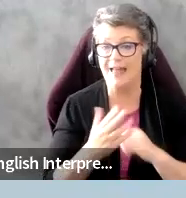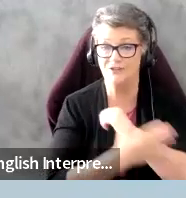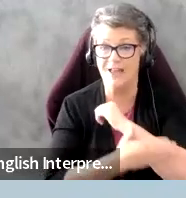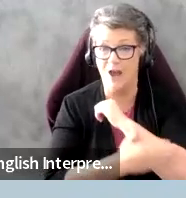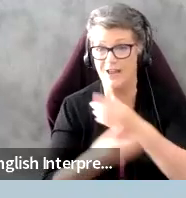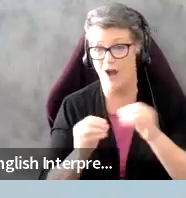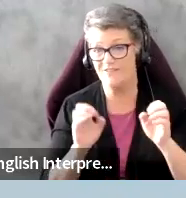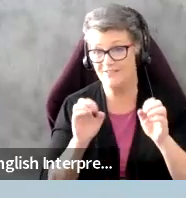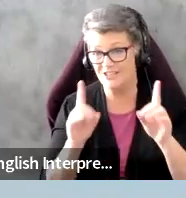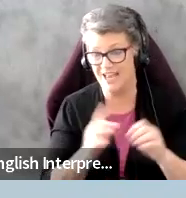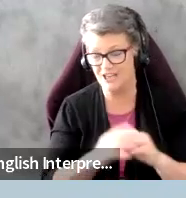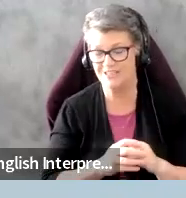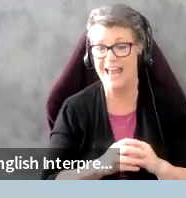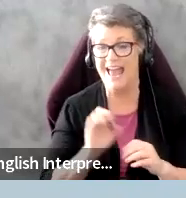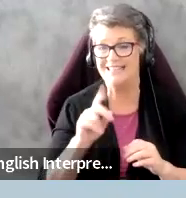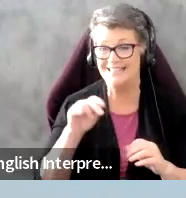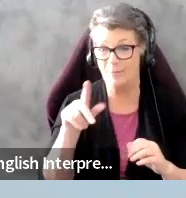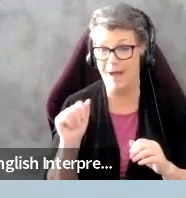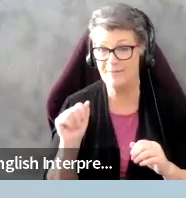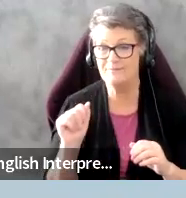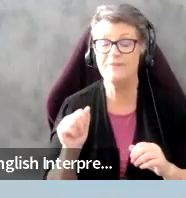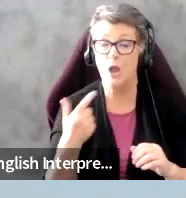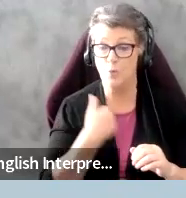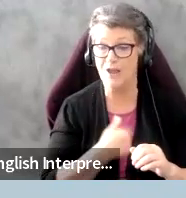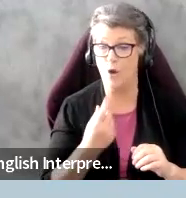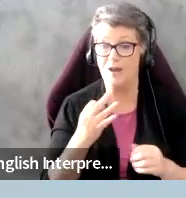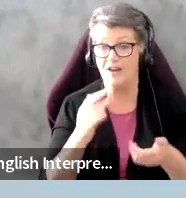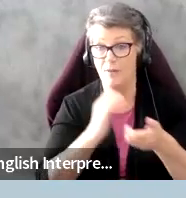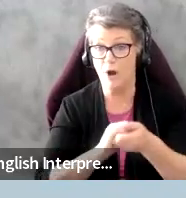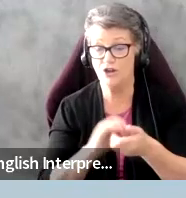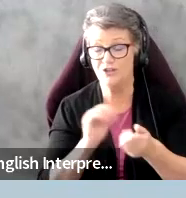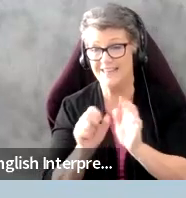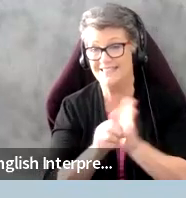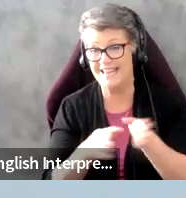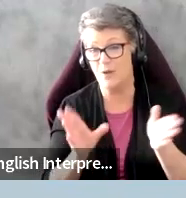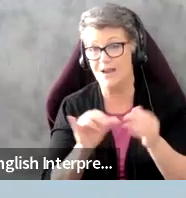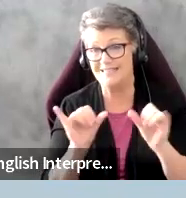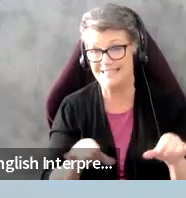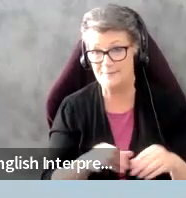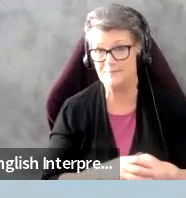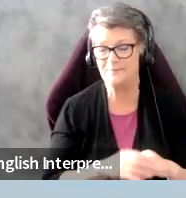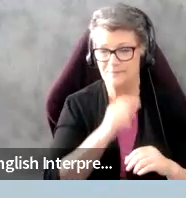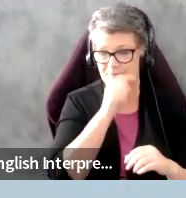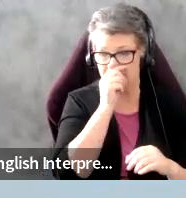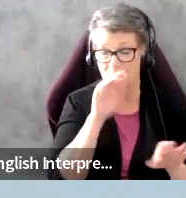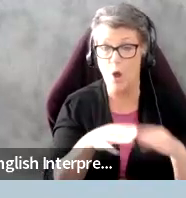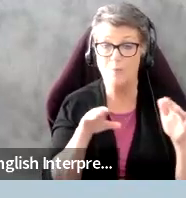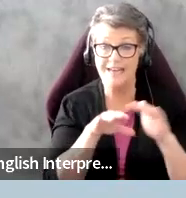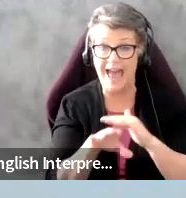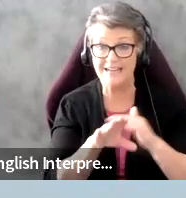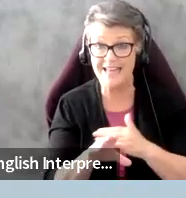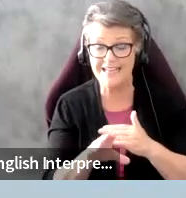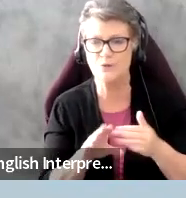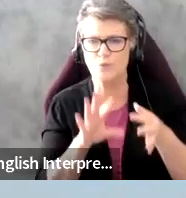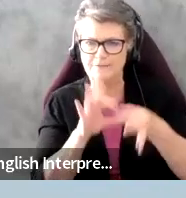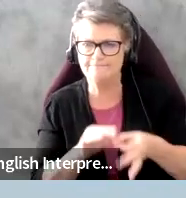of Education and Placer County SELPA, and we are one of the partners within the statewide system of support. Open Access is grounded